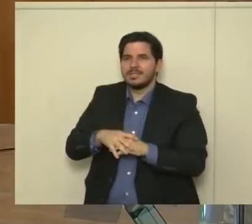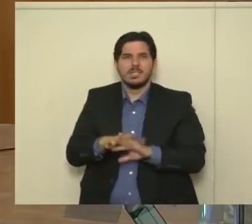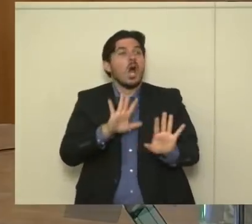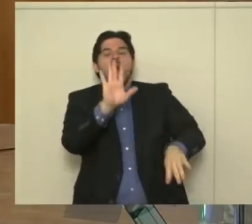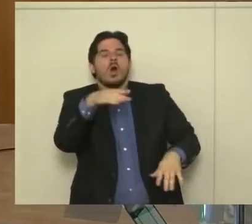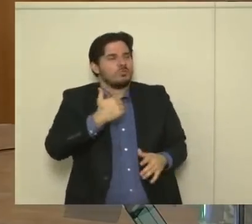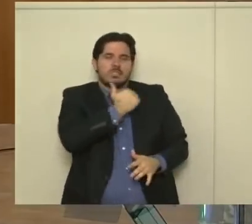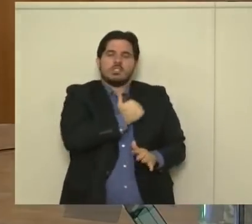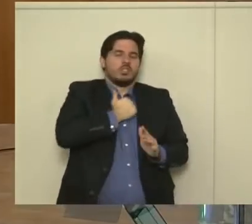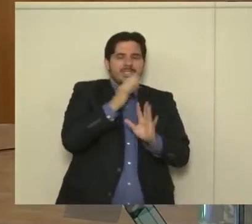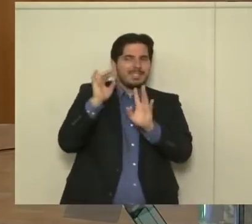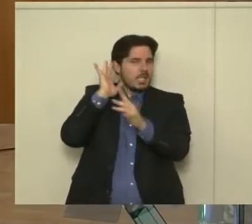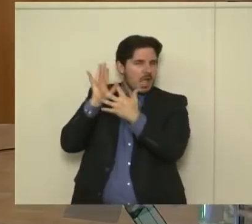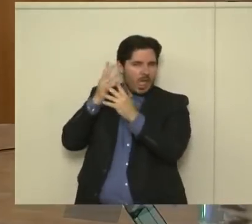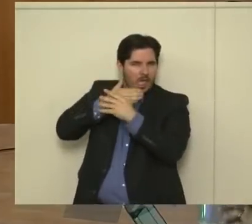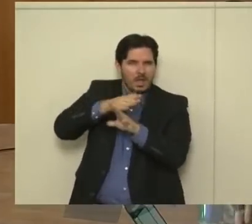that.